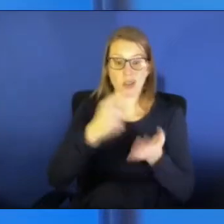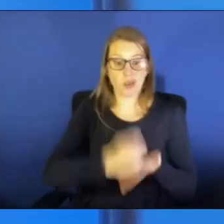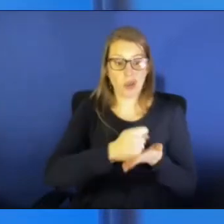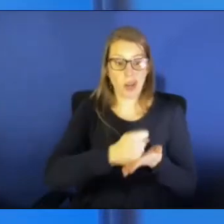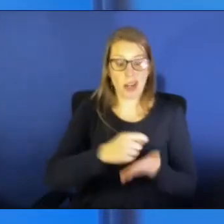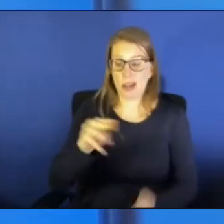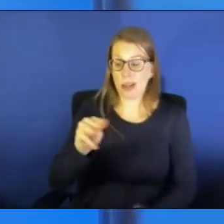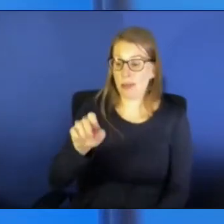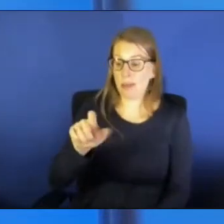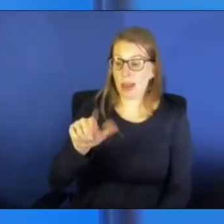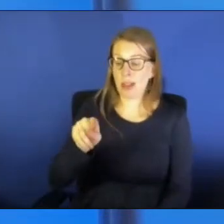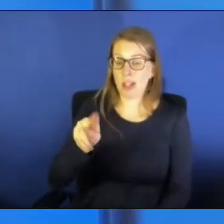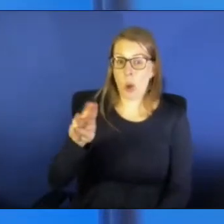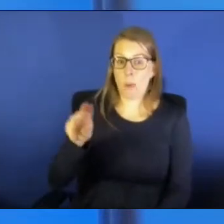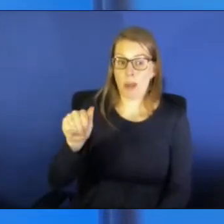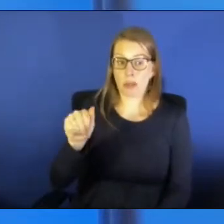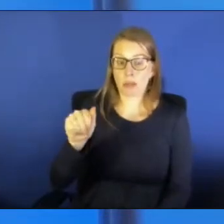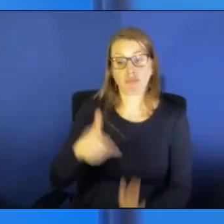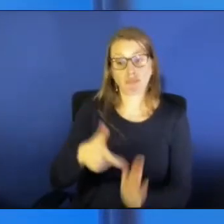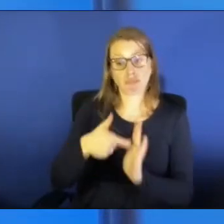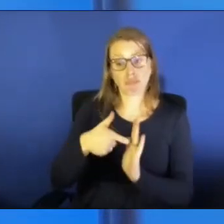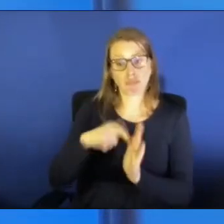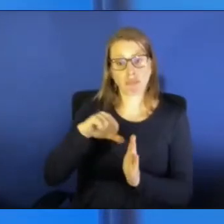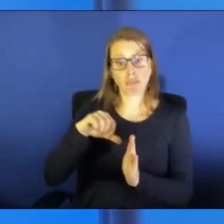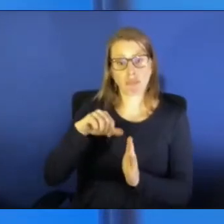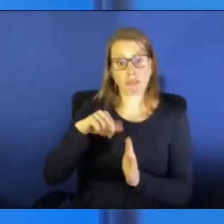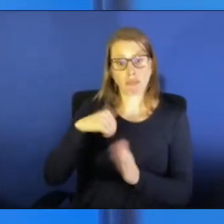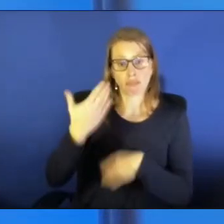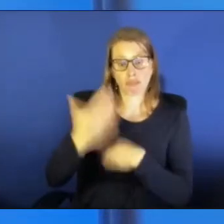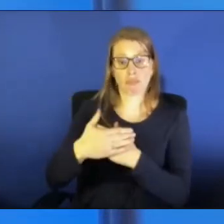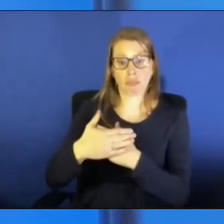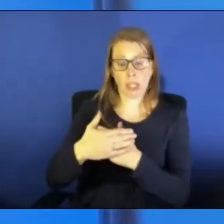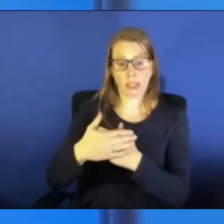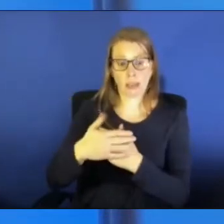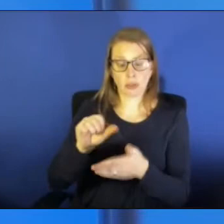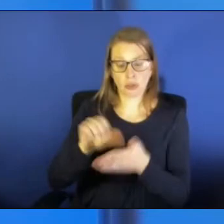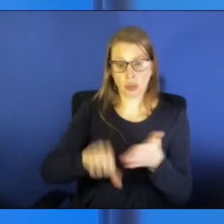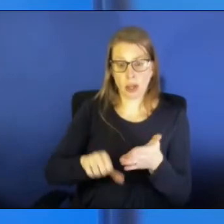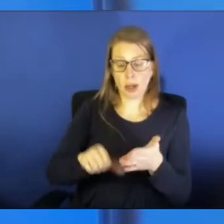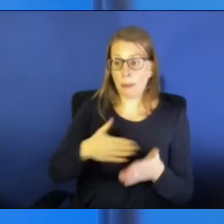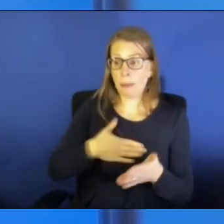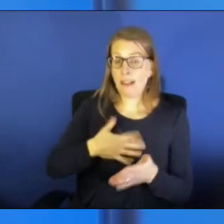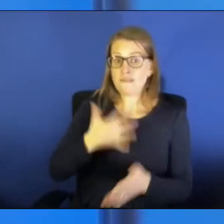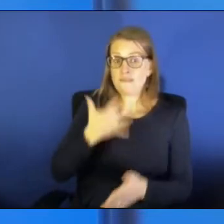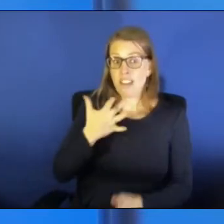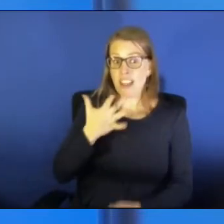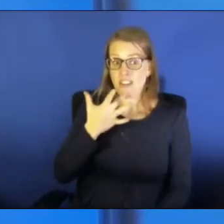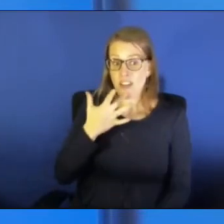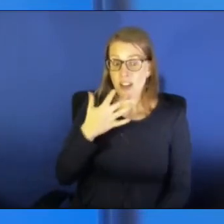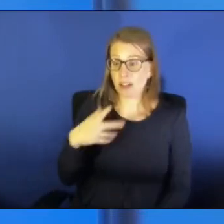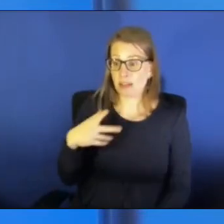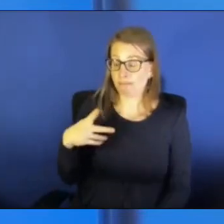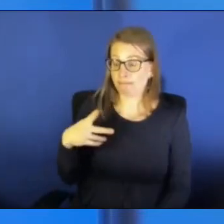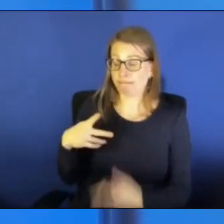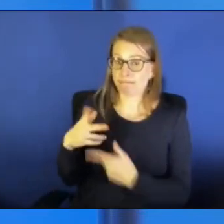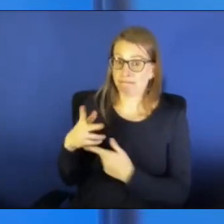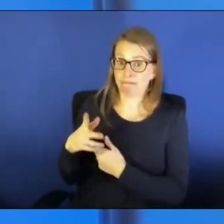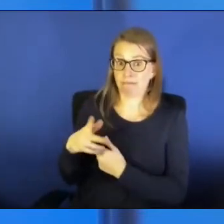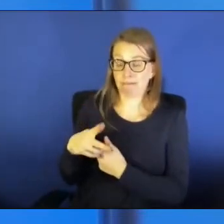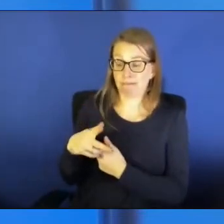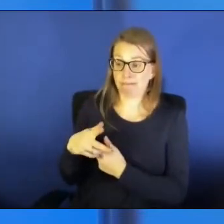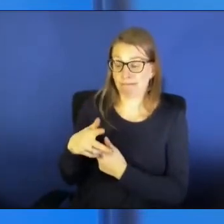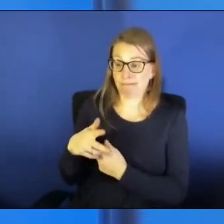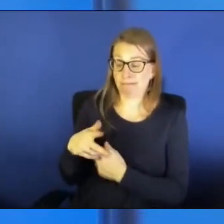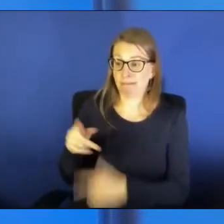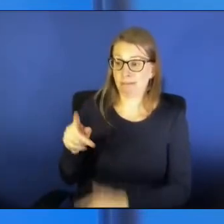another surgery. My favorite pathology report after I have excised the melanoma that was diagnosed,